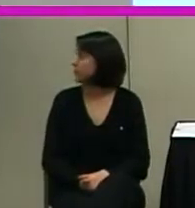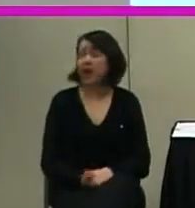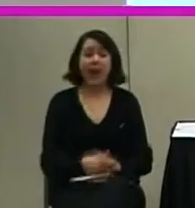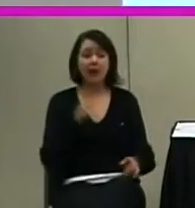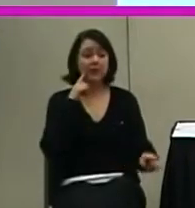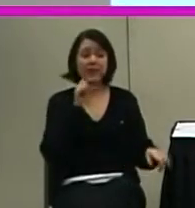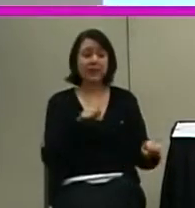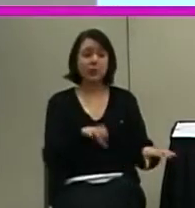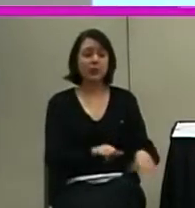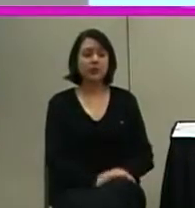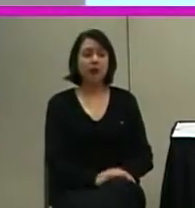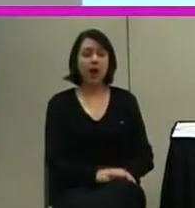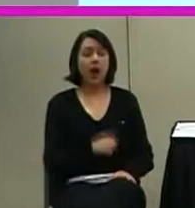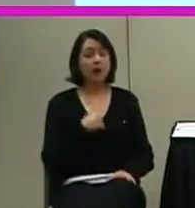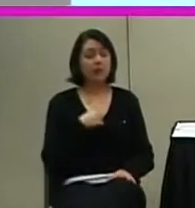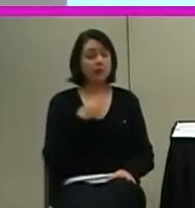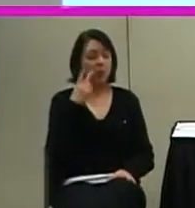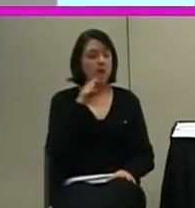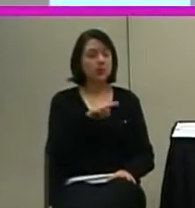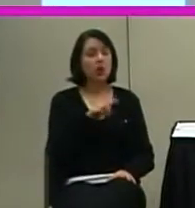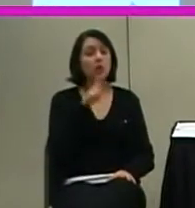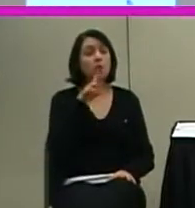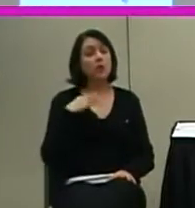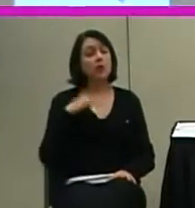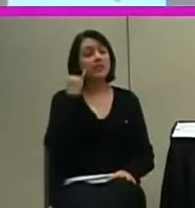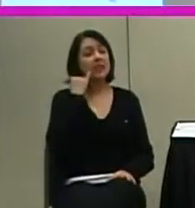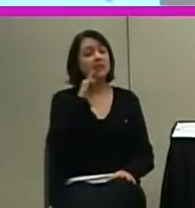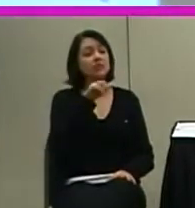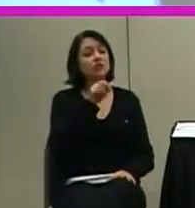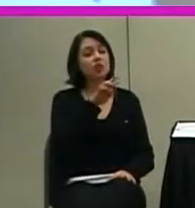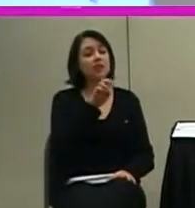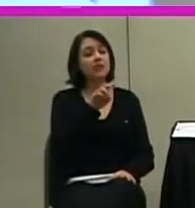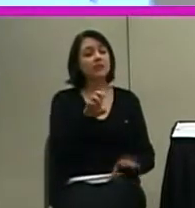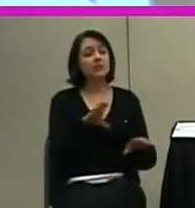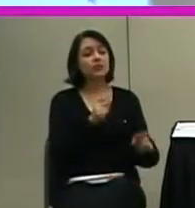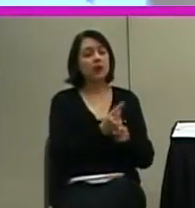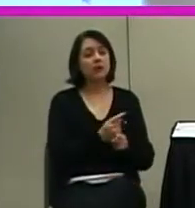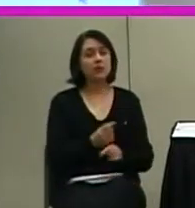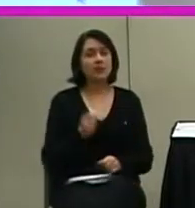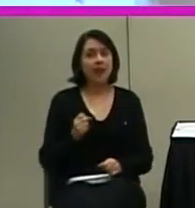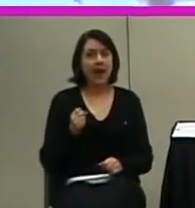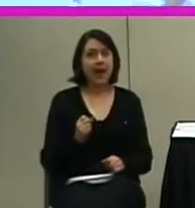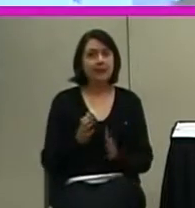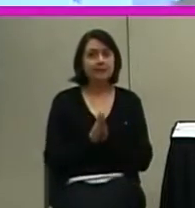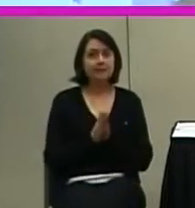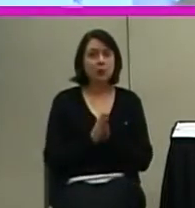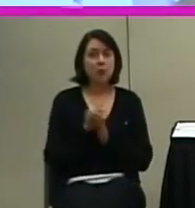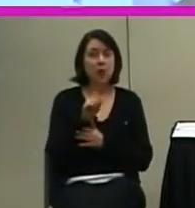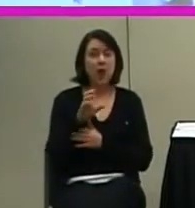Let's try it. I want to see. I want to watch this. You guys, 3 points if Jarvis can get this right.